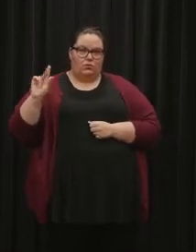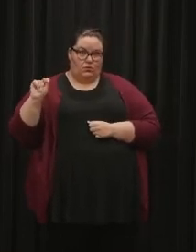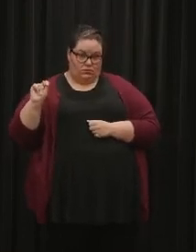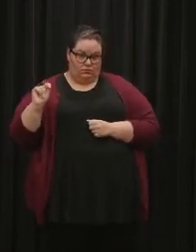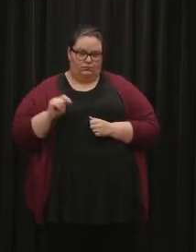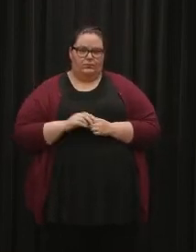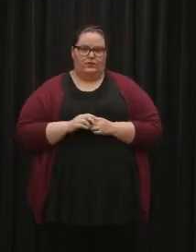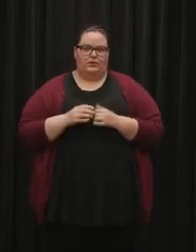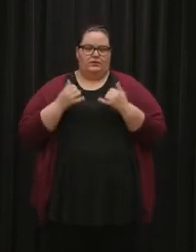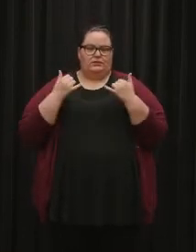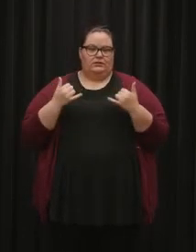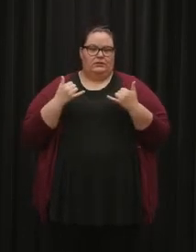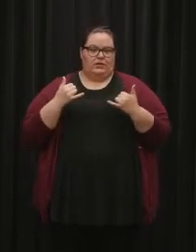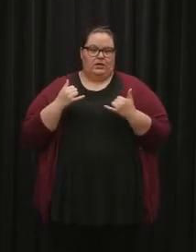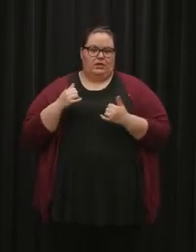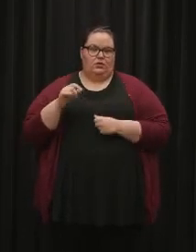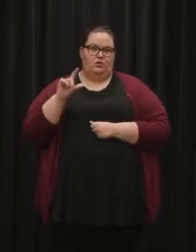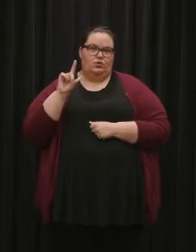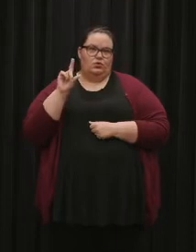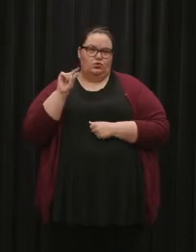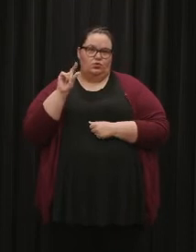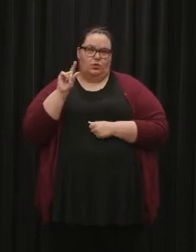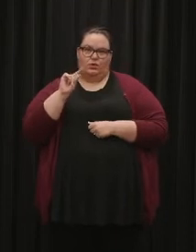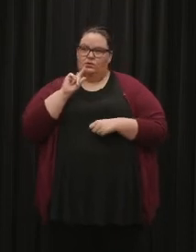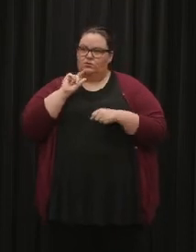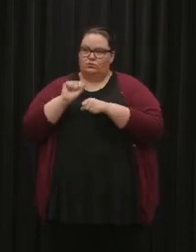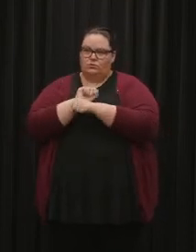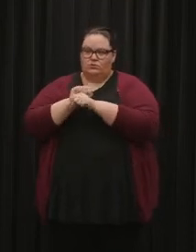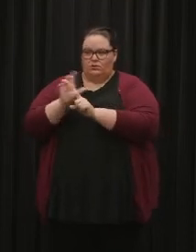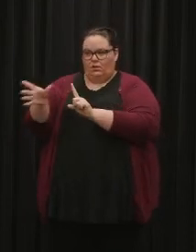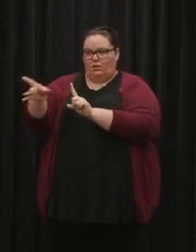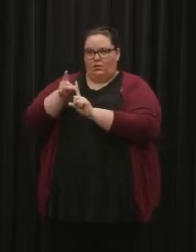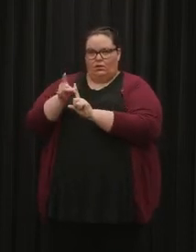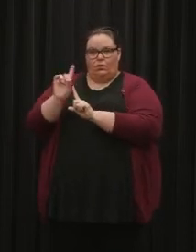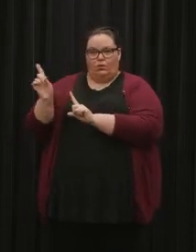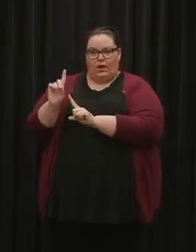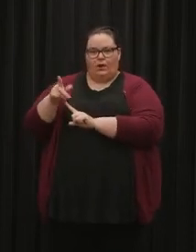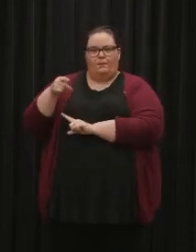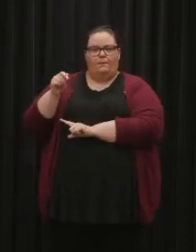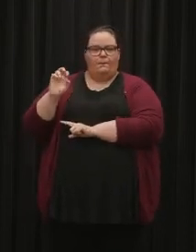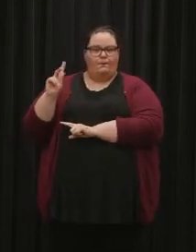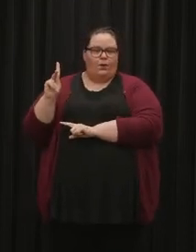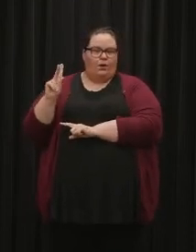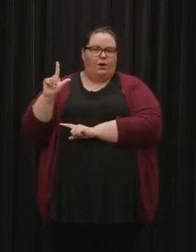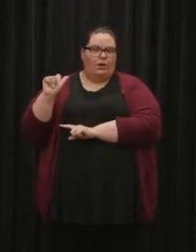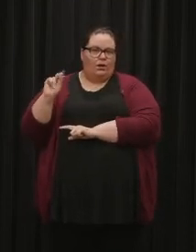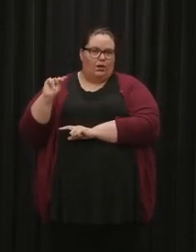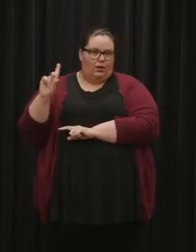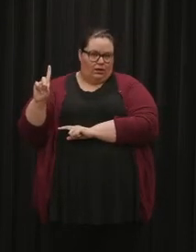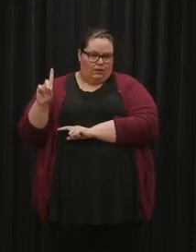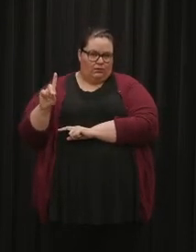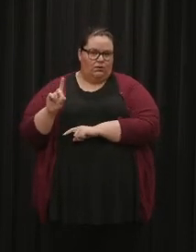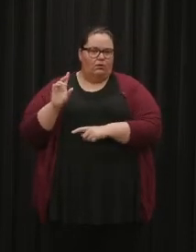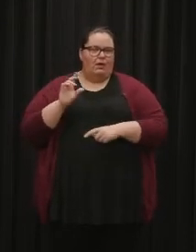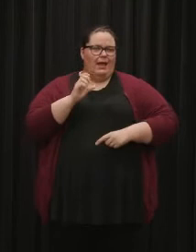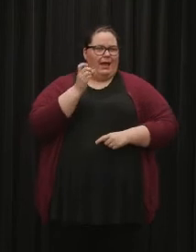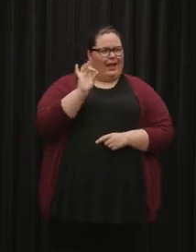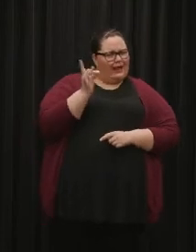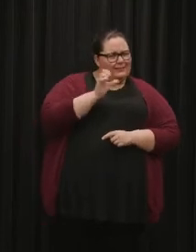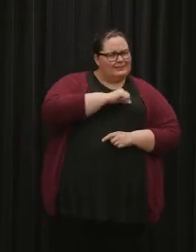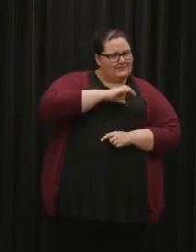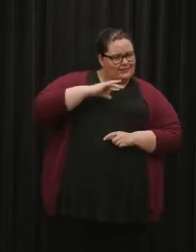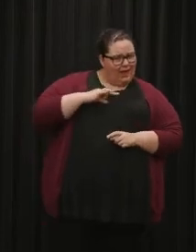Therefore, to date, there are 20 confirmed cases at Parkland St. John, 8 employees, 1 non-Shanix employee, and